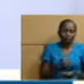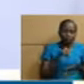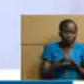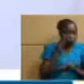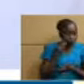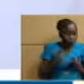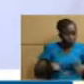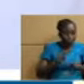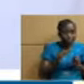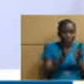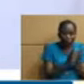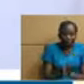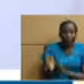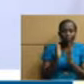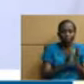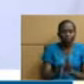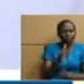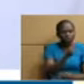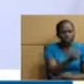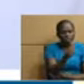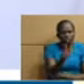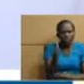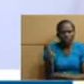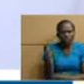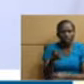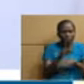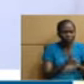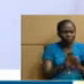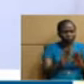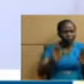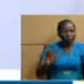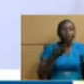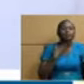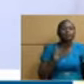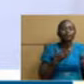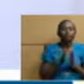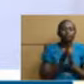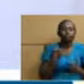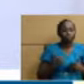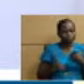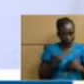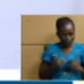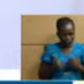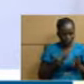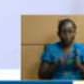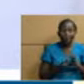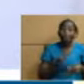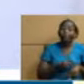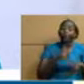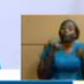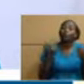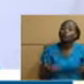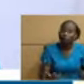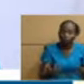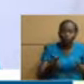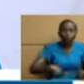for each and everyone depending on their needs and interests. So it is time now for us